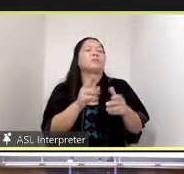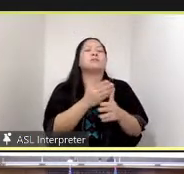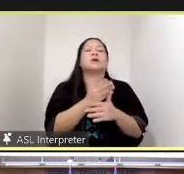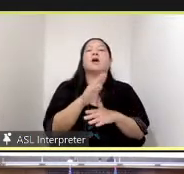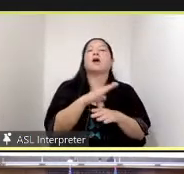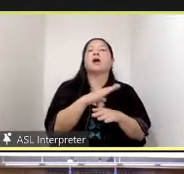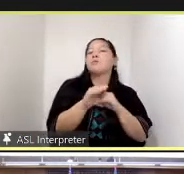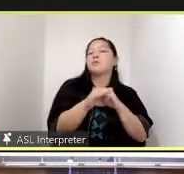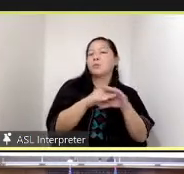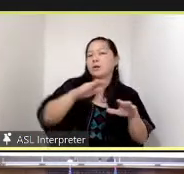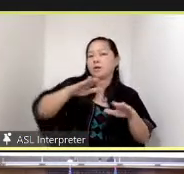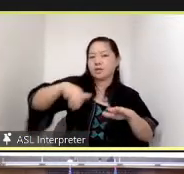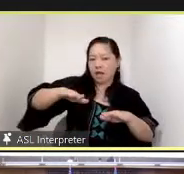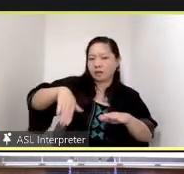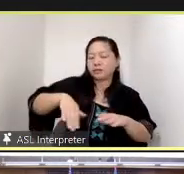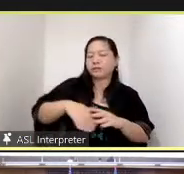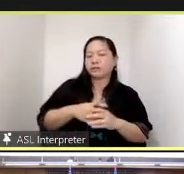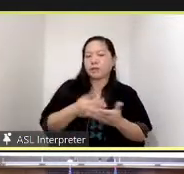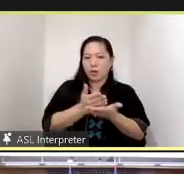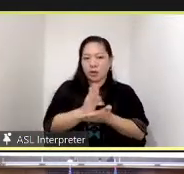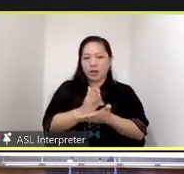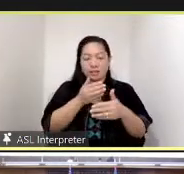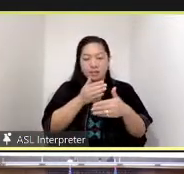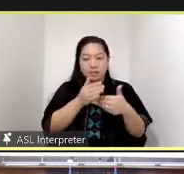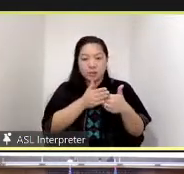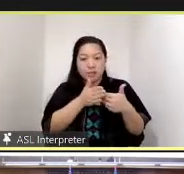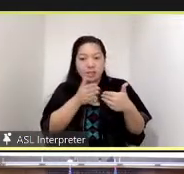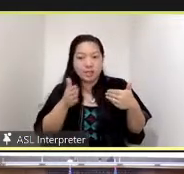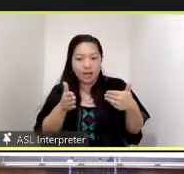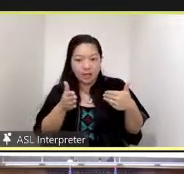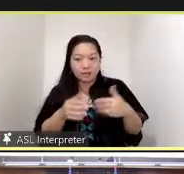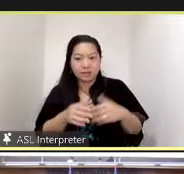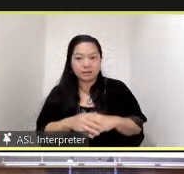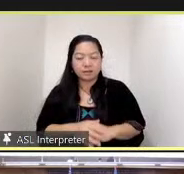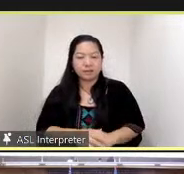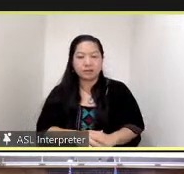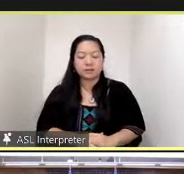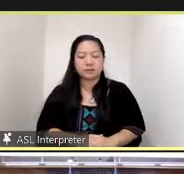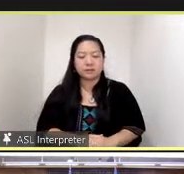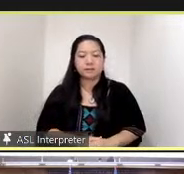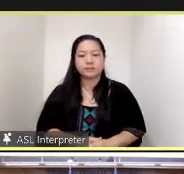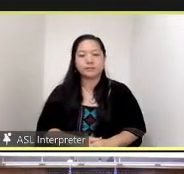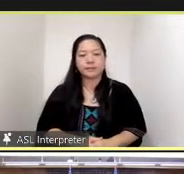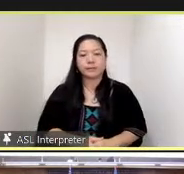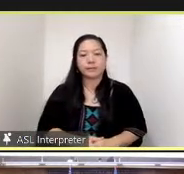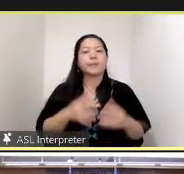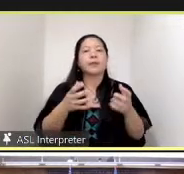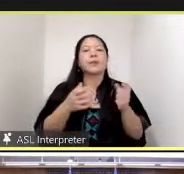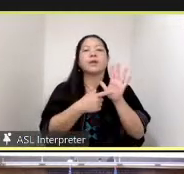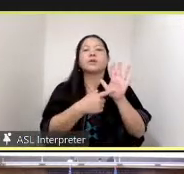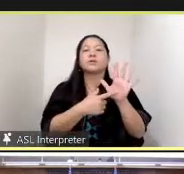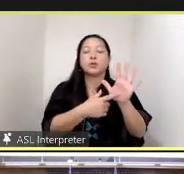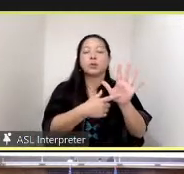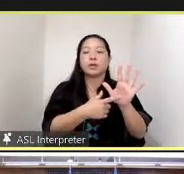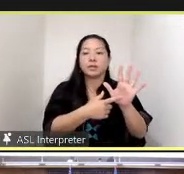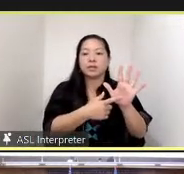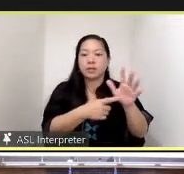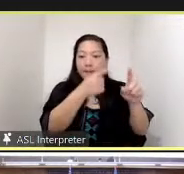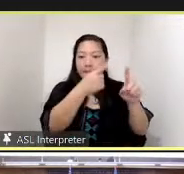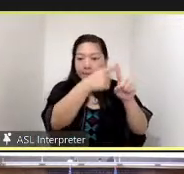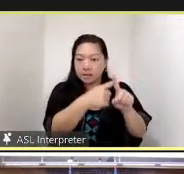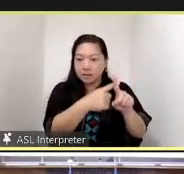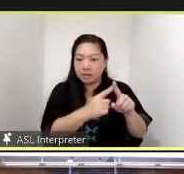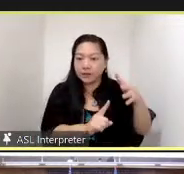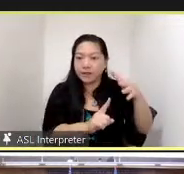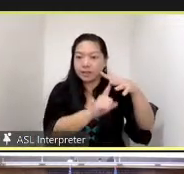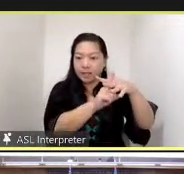All righty, so we can go to the next slide. So the next slide I wanted to show you is the cases by day. And that's exactly what we're